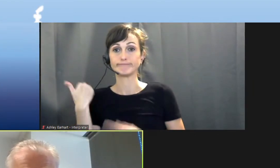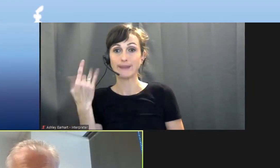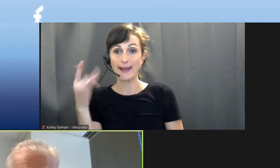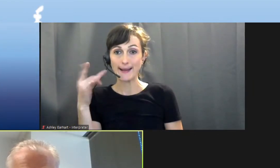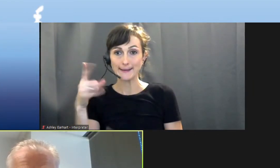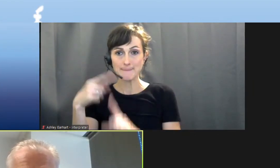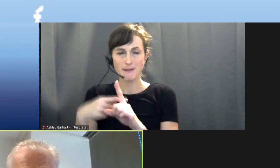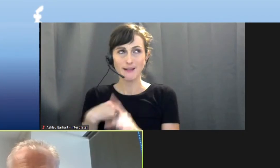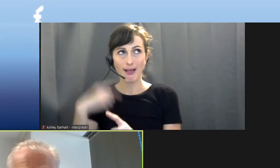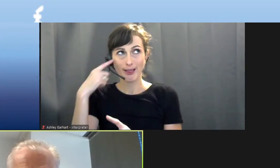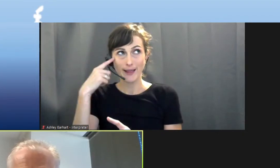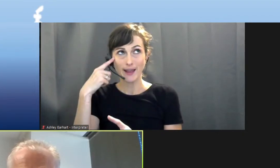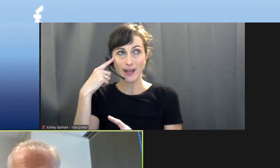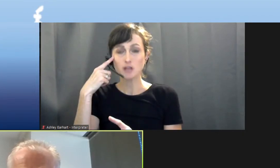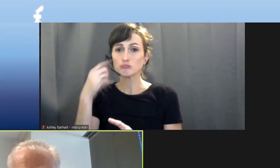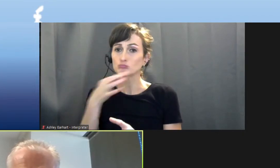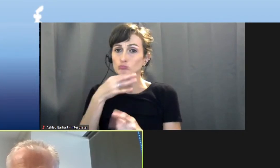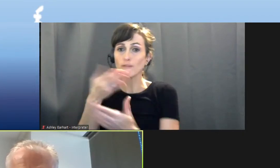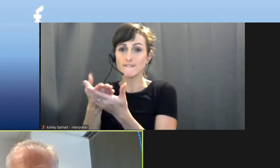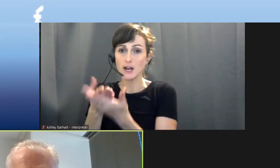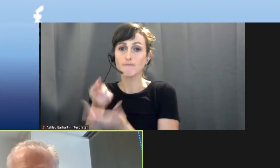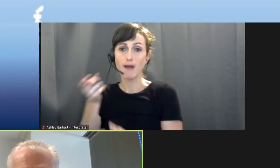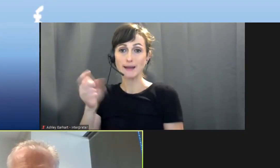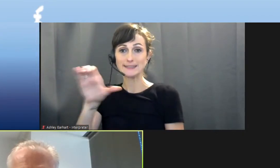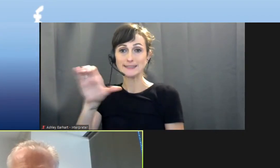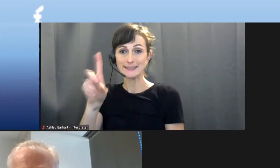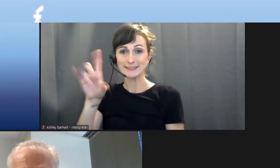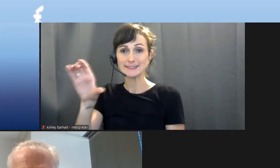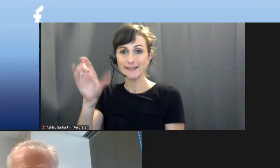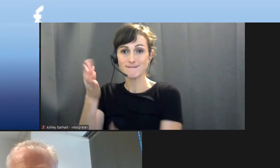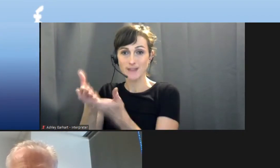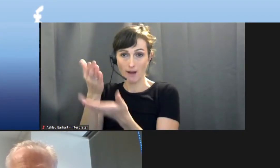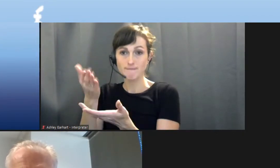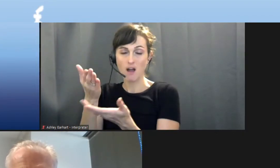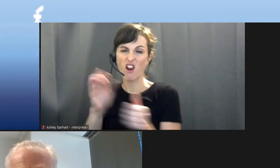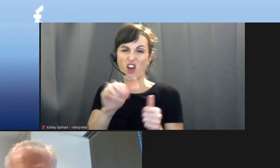and I think it was soon verified by the CDC and others,